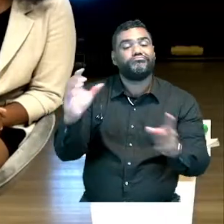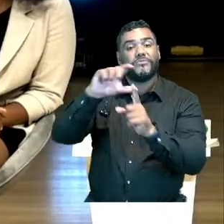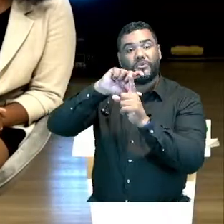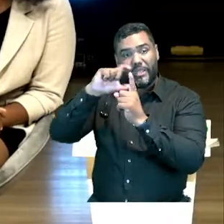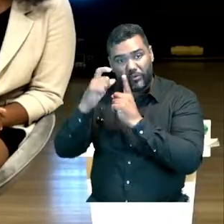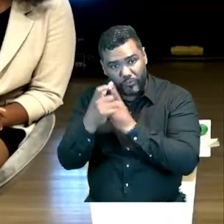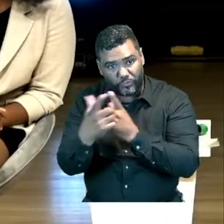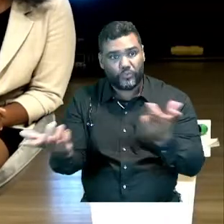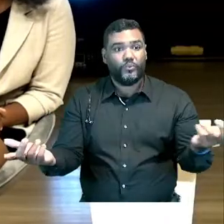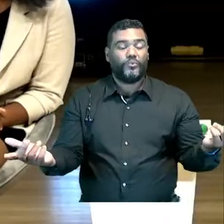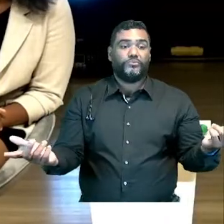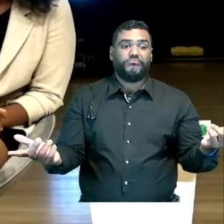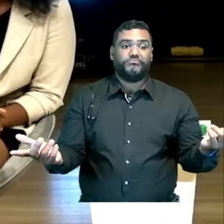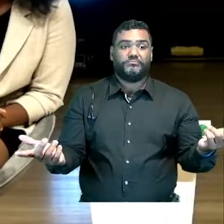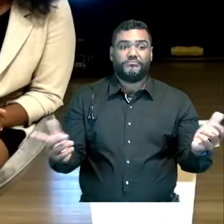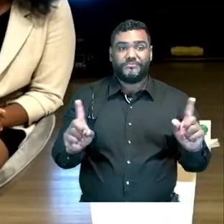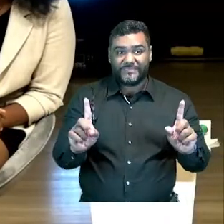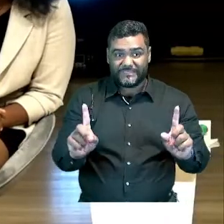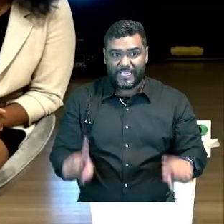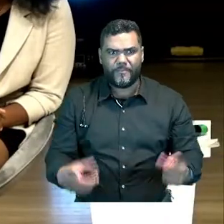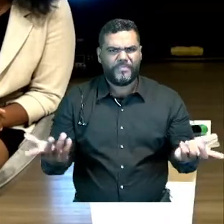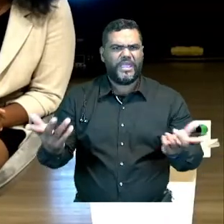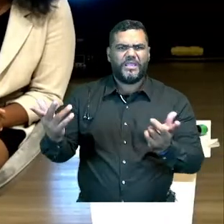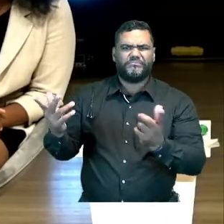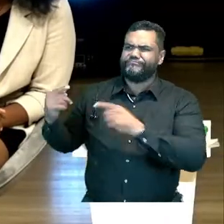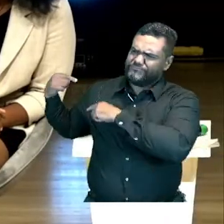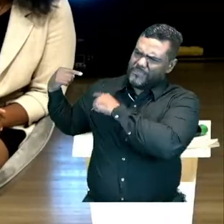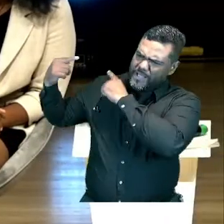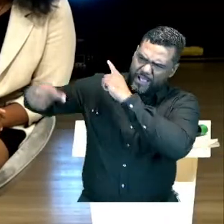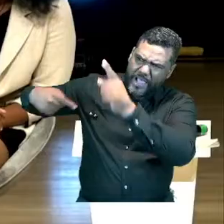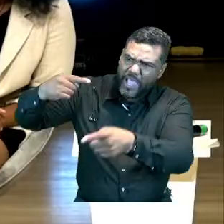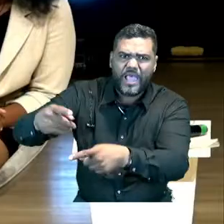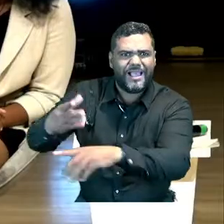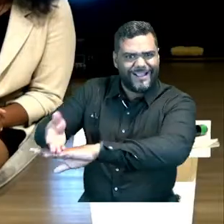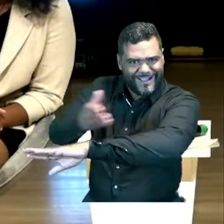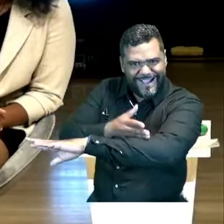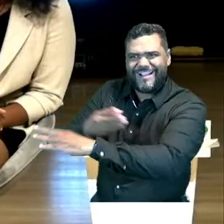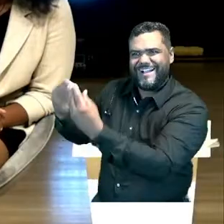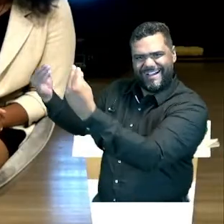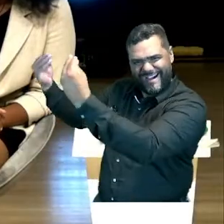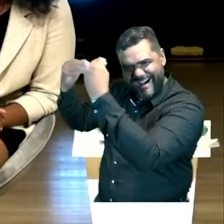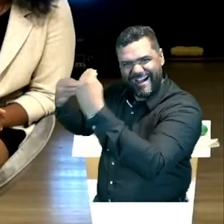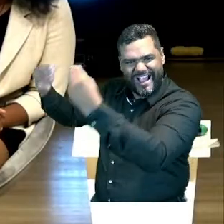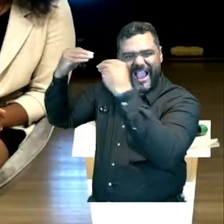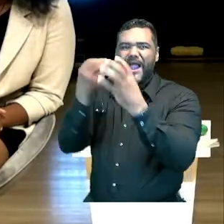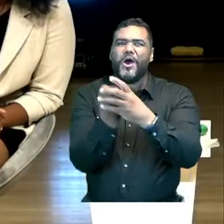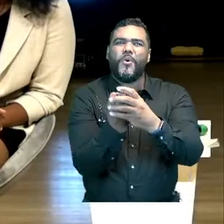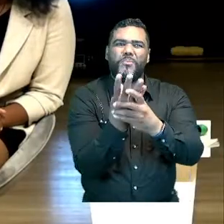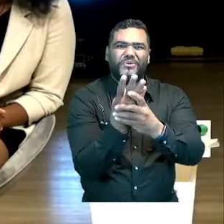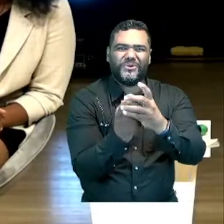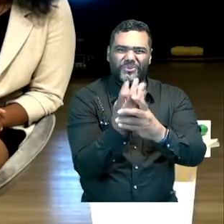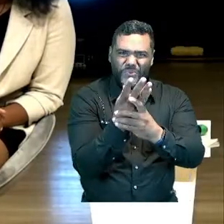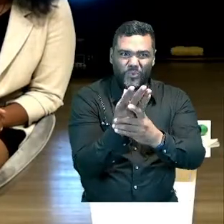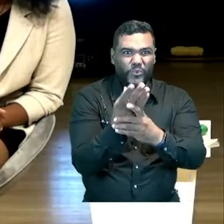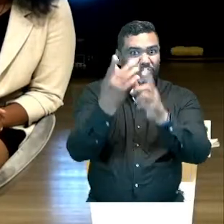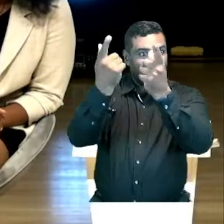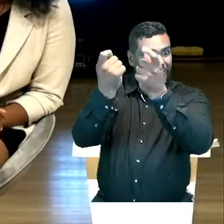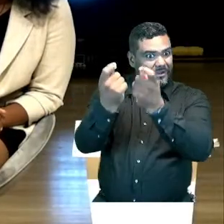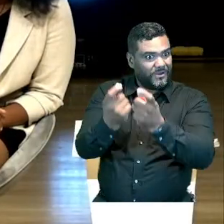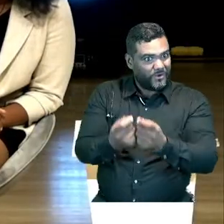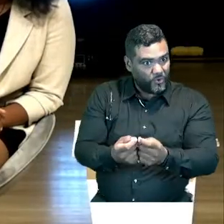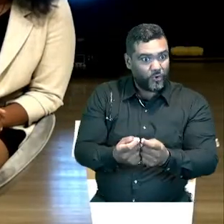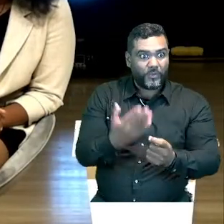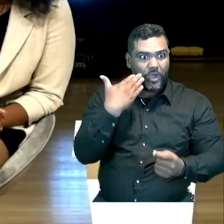all of our culture, all of our ancestral elements, and many of the products and